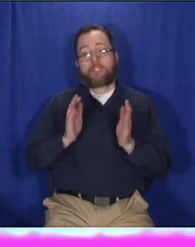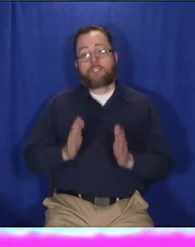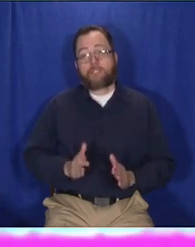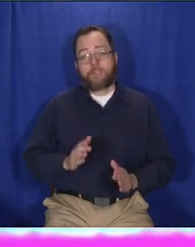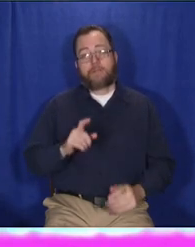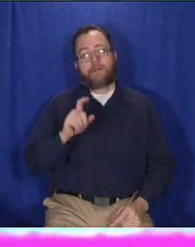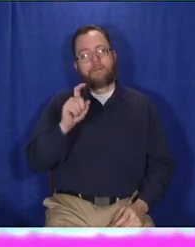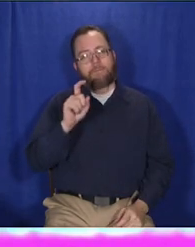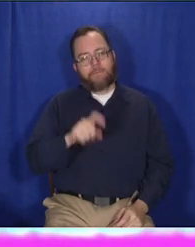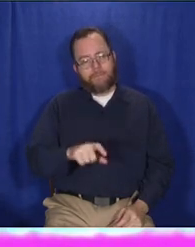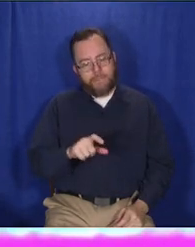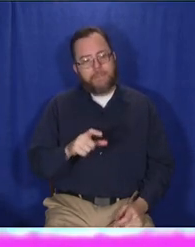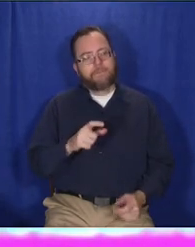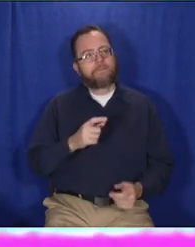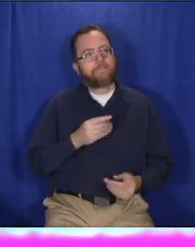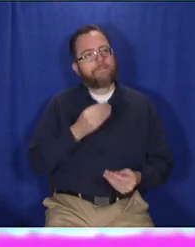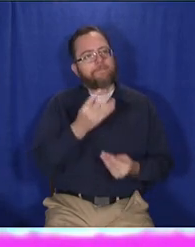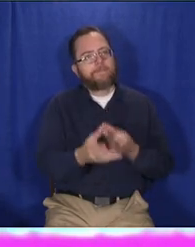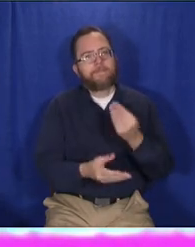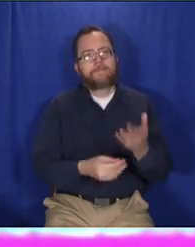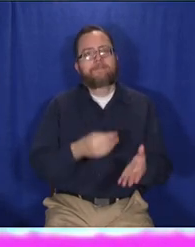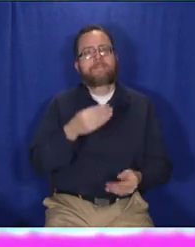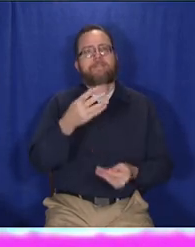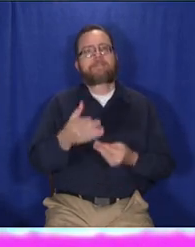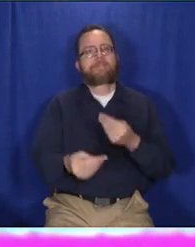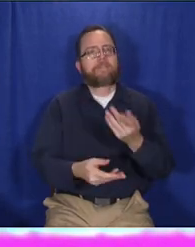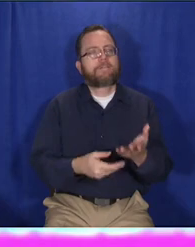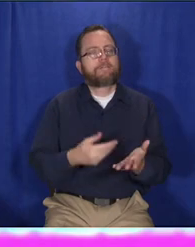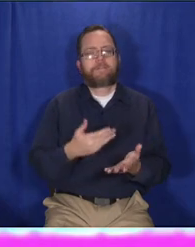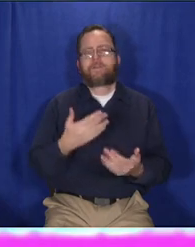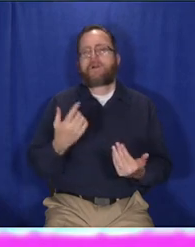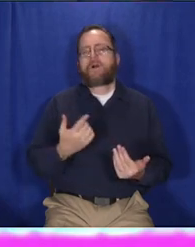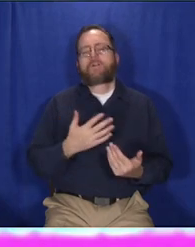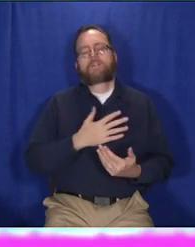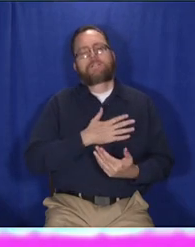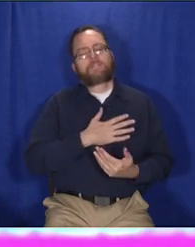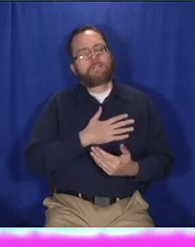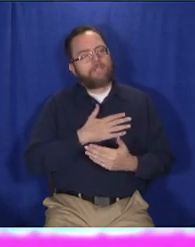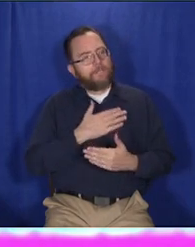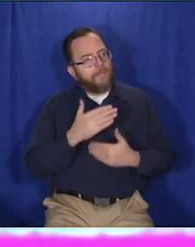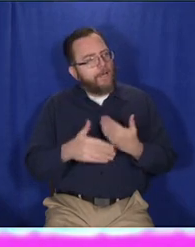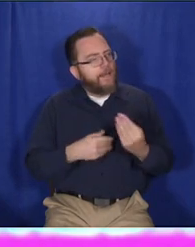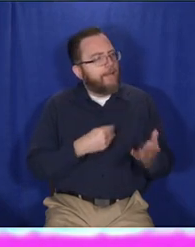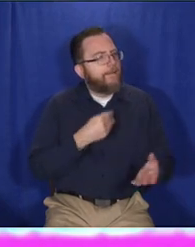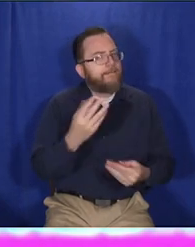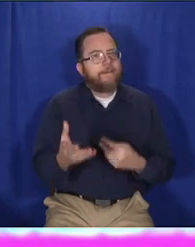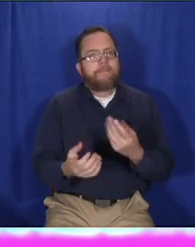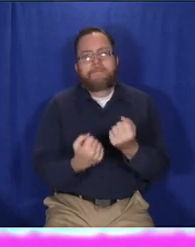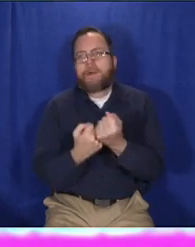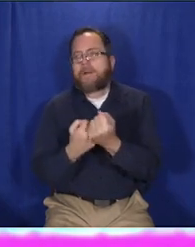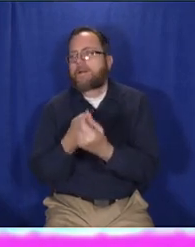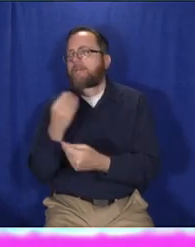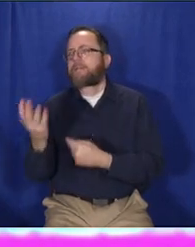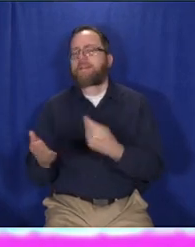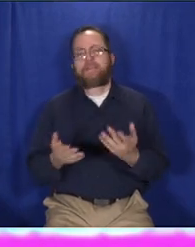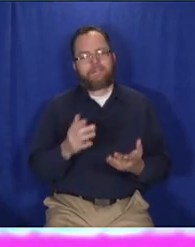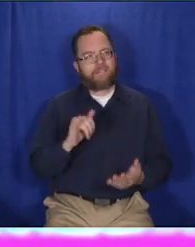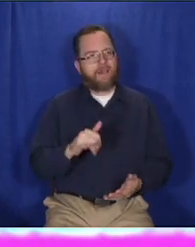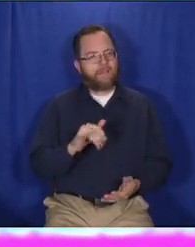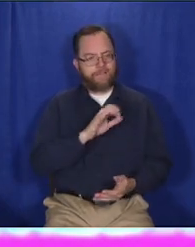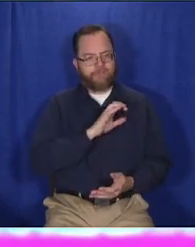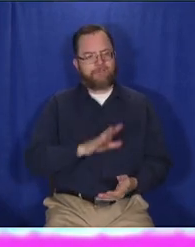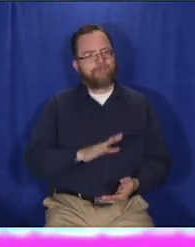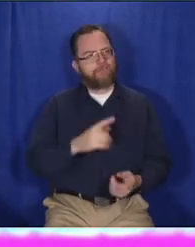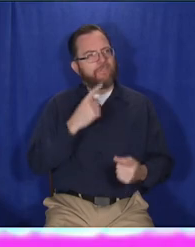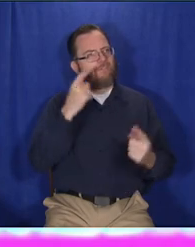people who are characterized by generosity. And just like anybody else in our culture and society, Christians aren't different. We